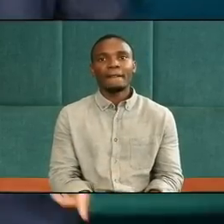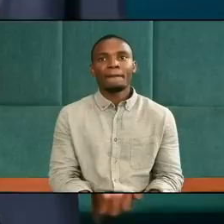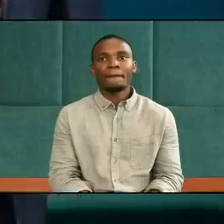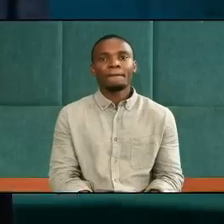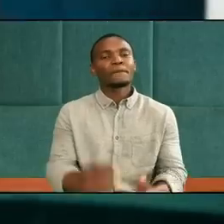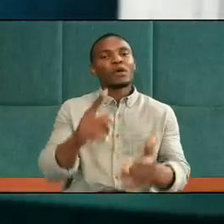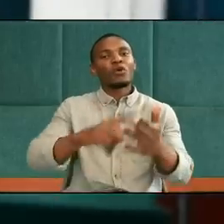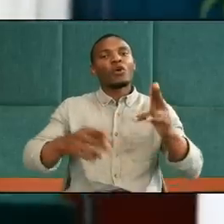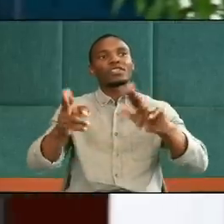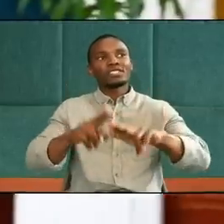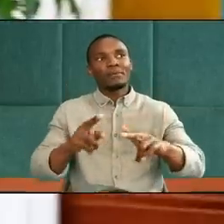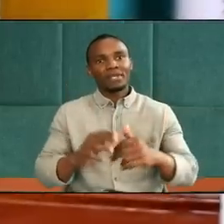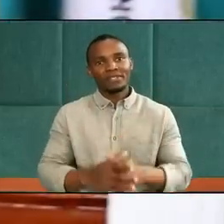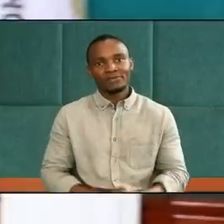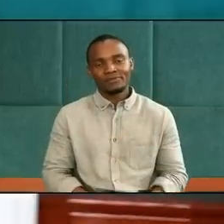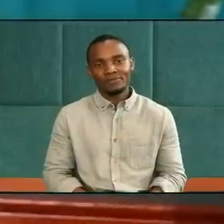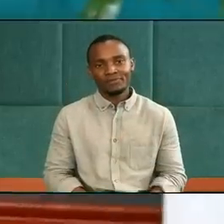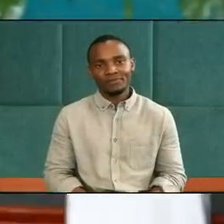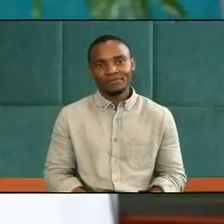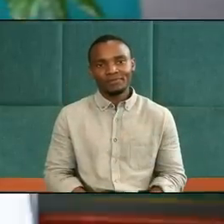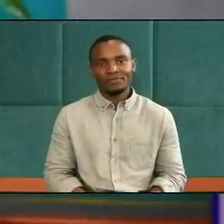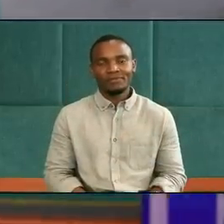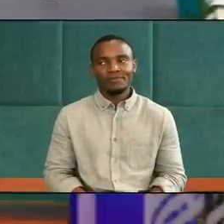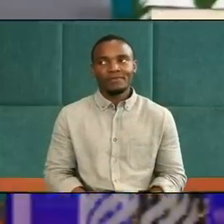What's going on?